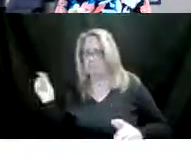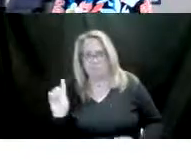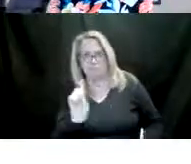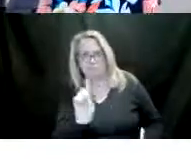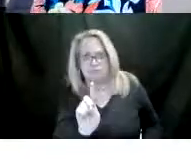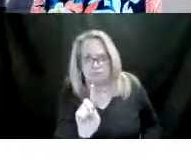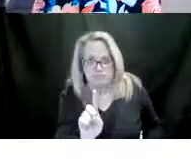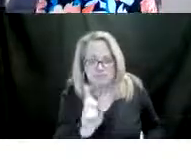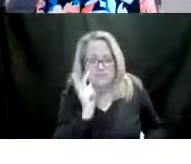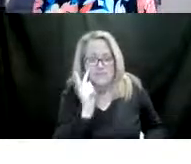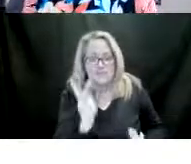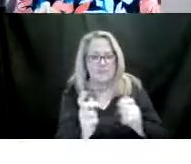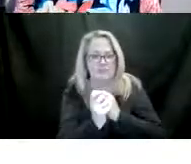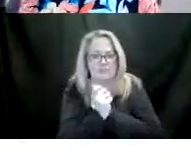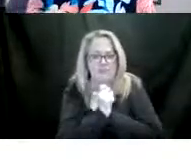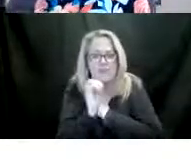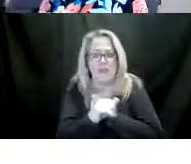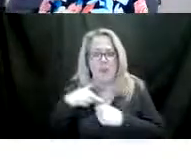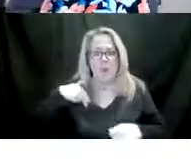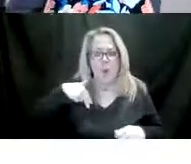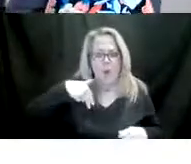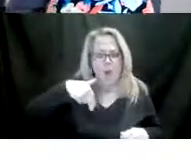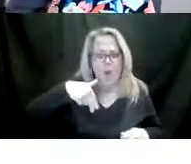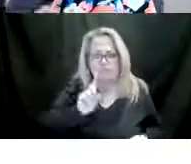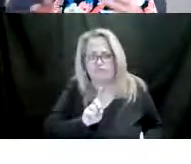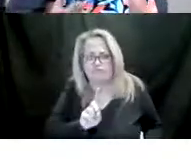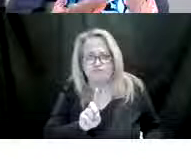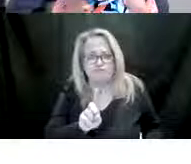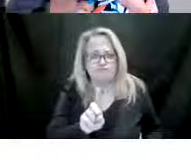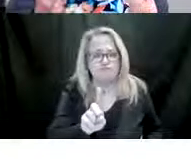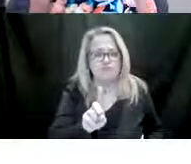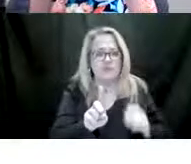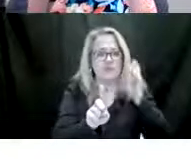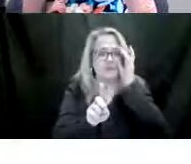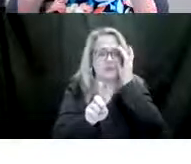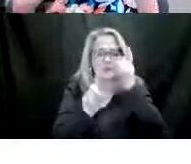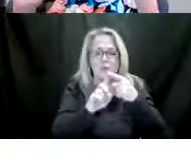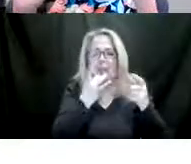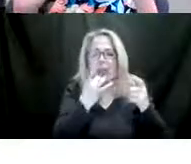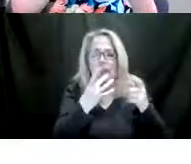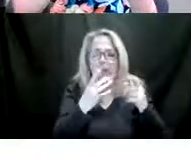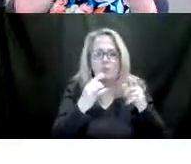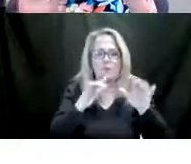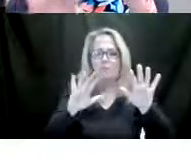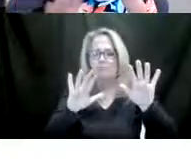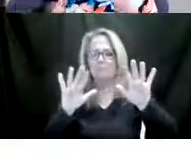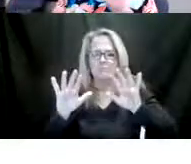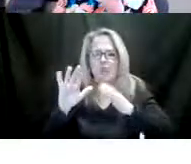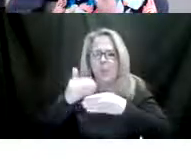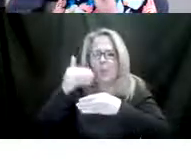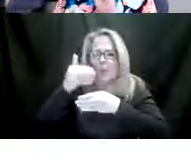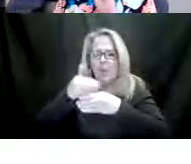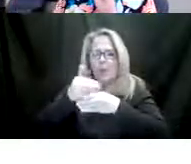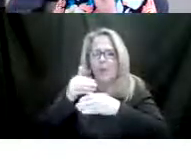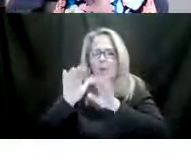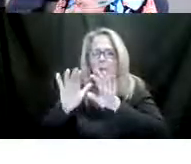light, and he walked across the room toward the light and was kind of tapping on the window, and